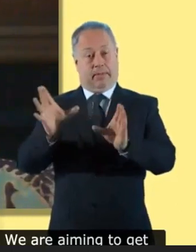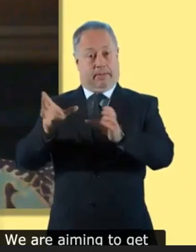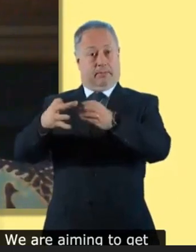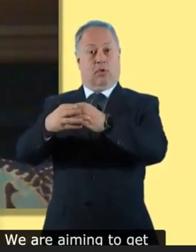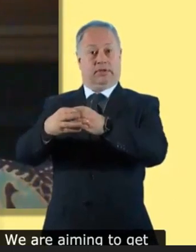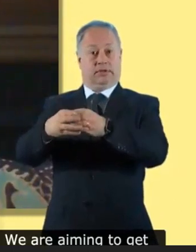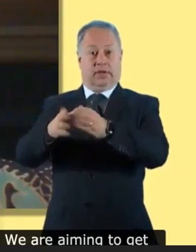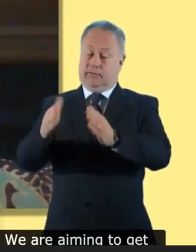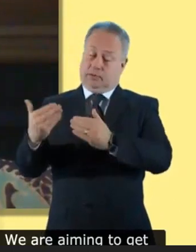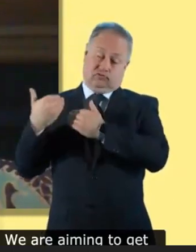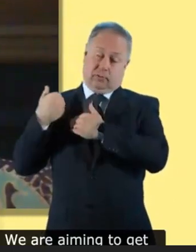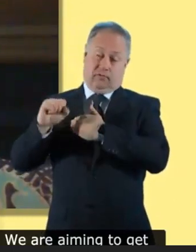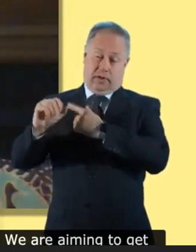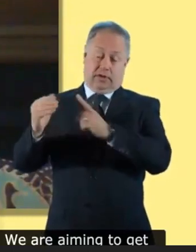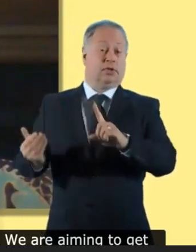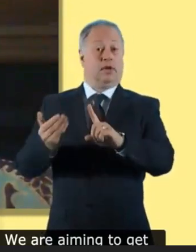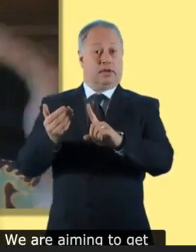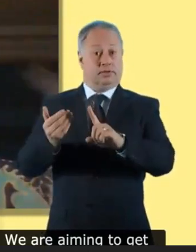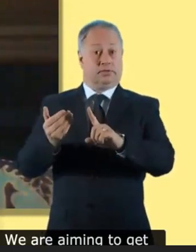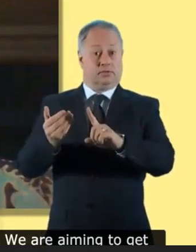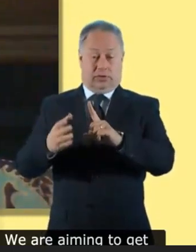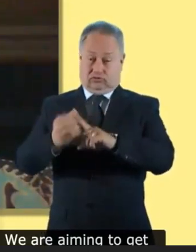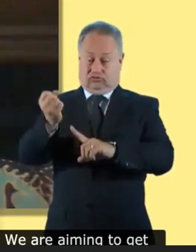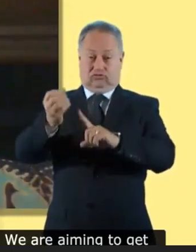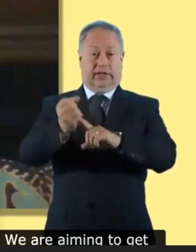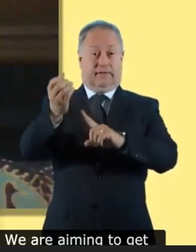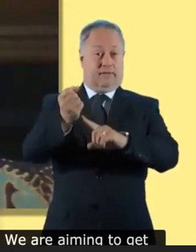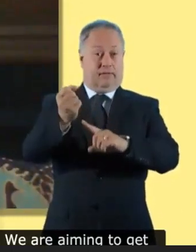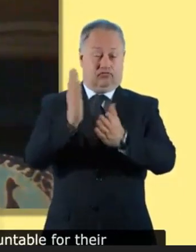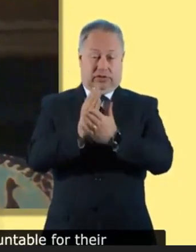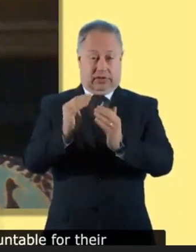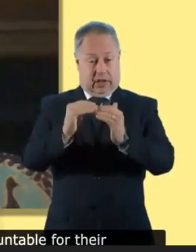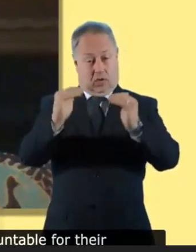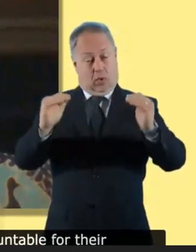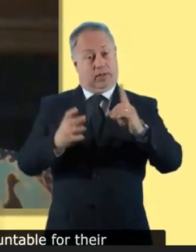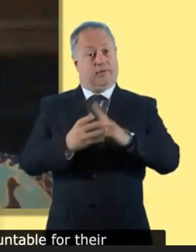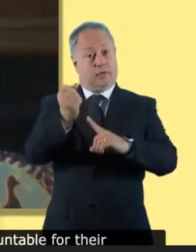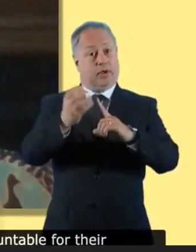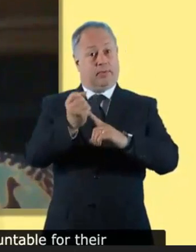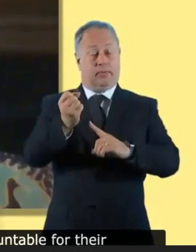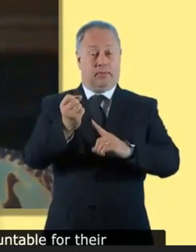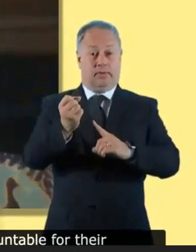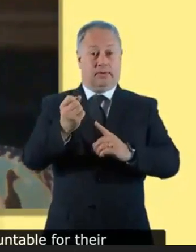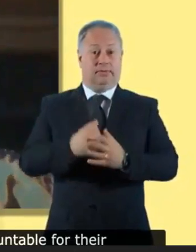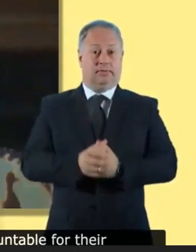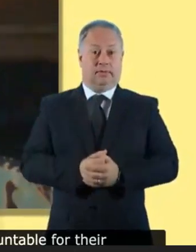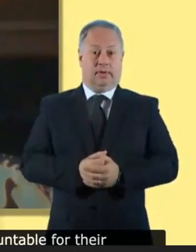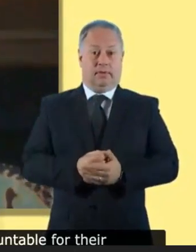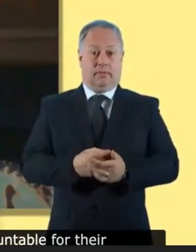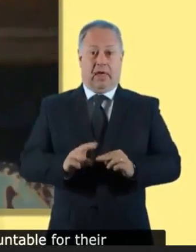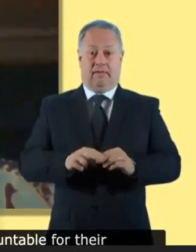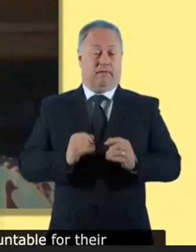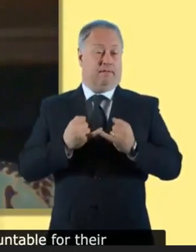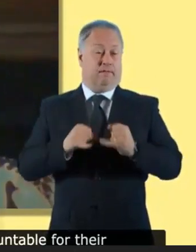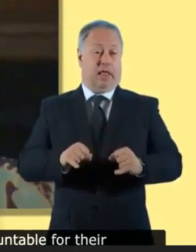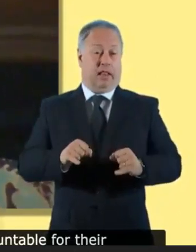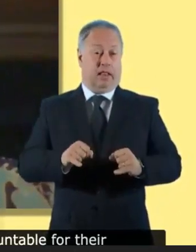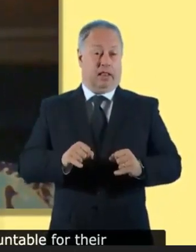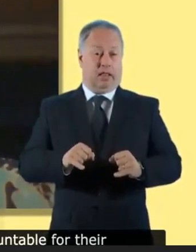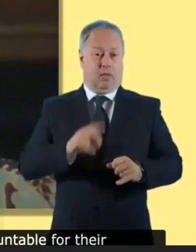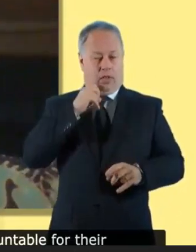their targets to achieve a quality of outcome, we will not really be taken seriously on this question of race